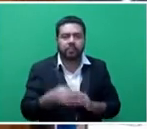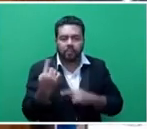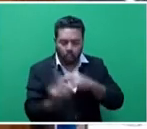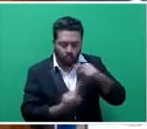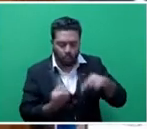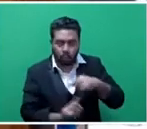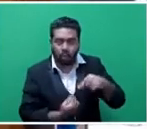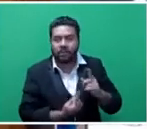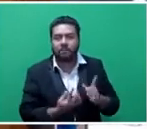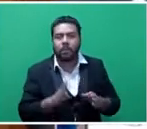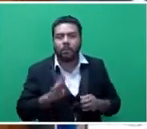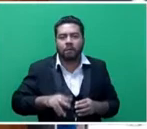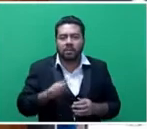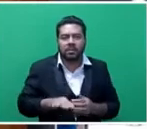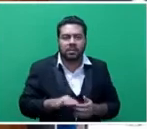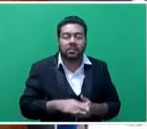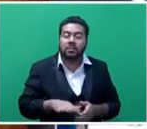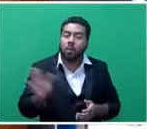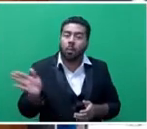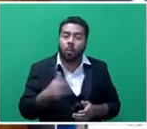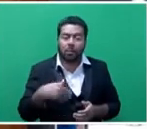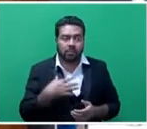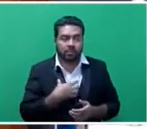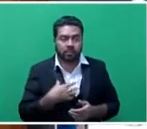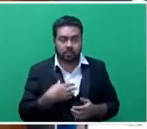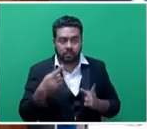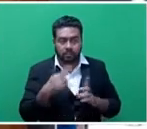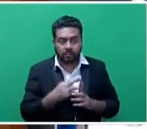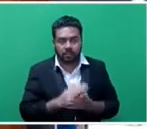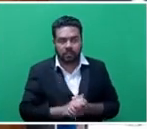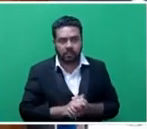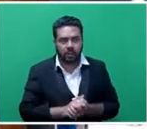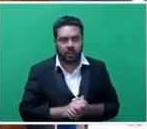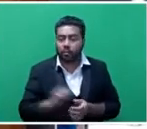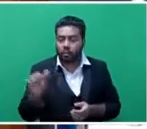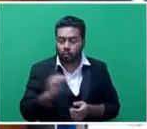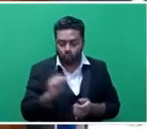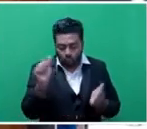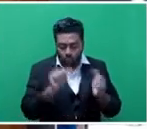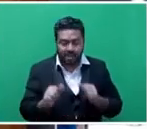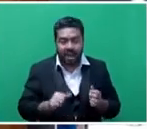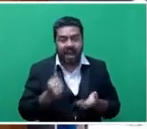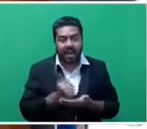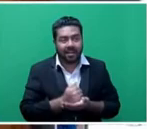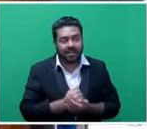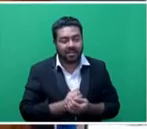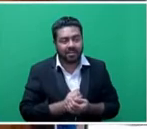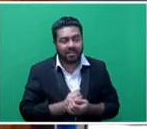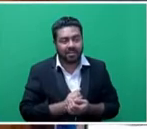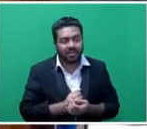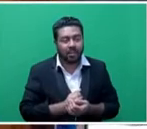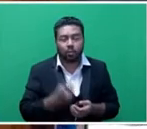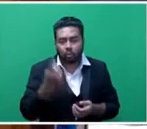trap. It is all the more reason, Mr. Speaker, sir, that the Auditor General should audit the accounts of all state-owned entities